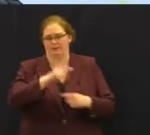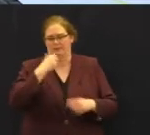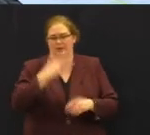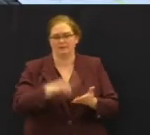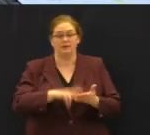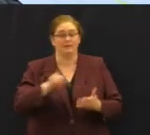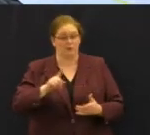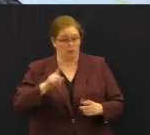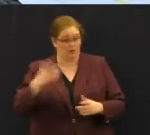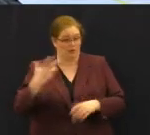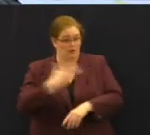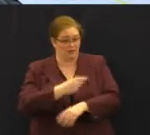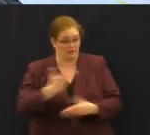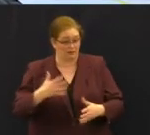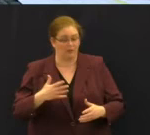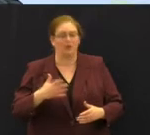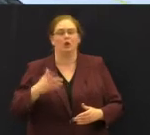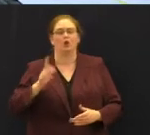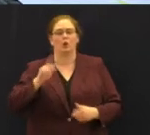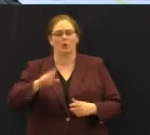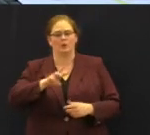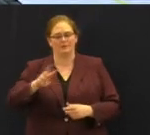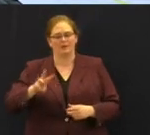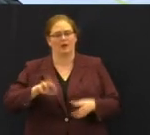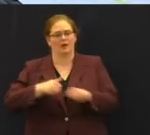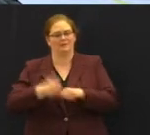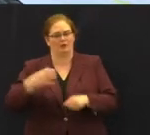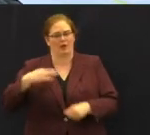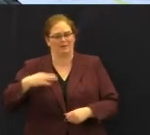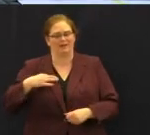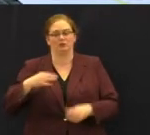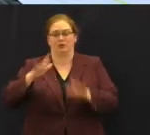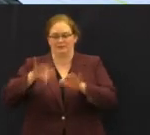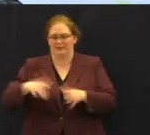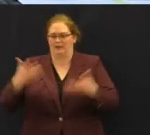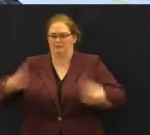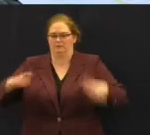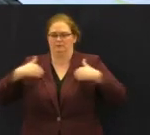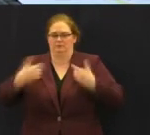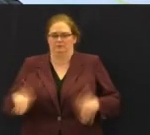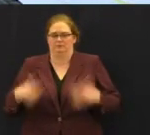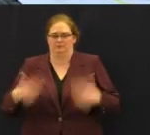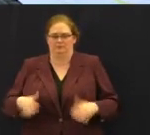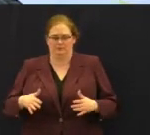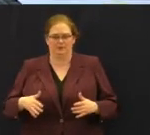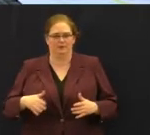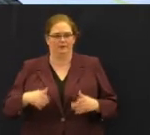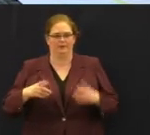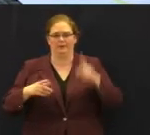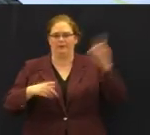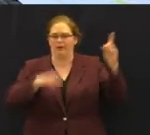could you go on the website and update your application so that we know that you already got the vaccine at a hospital or